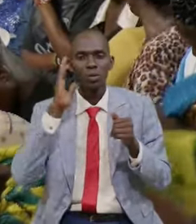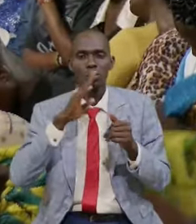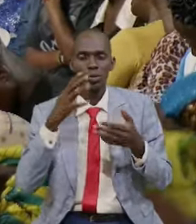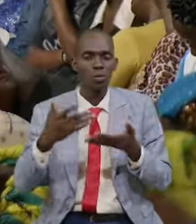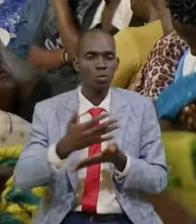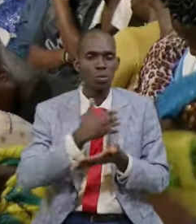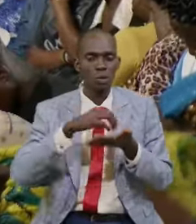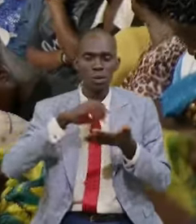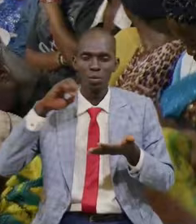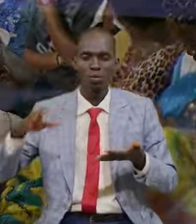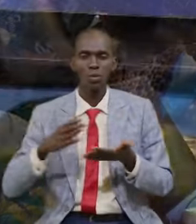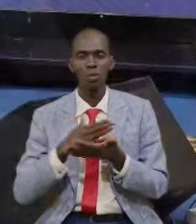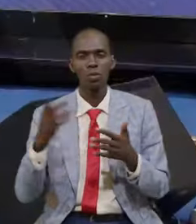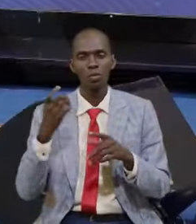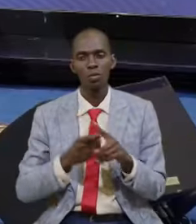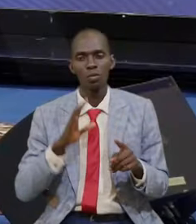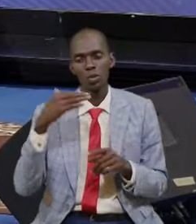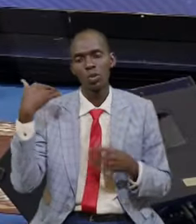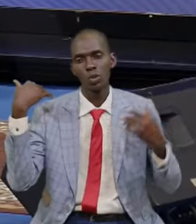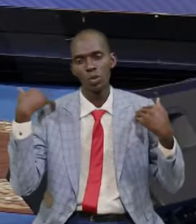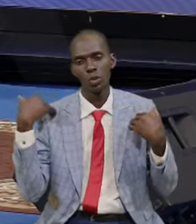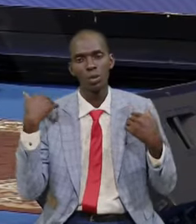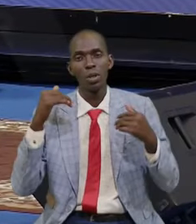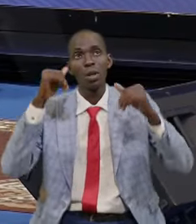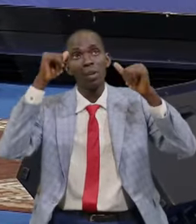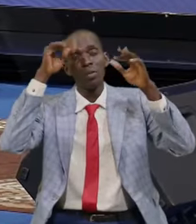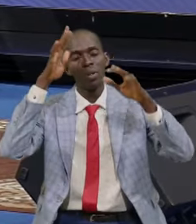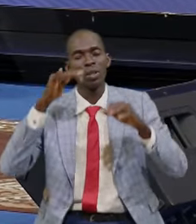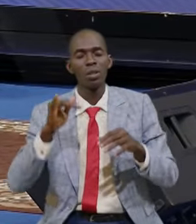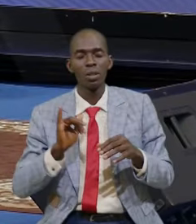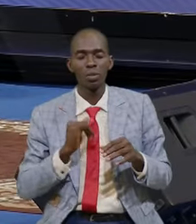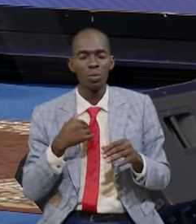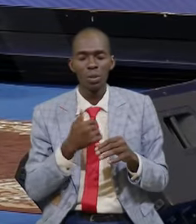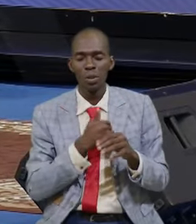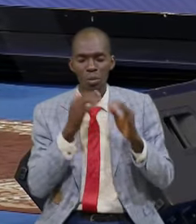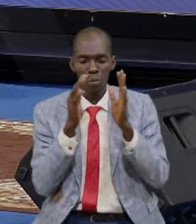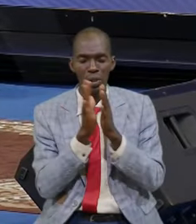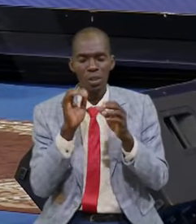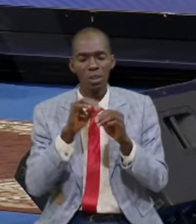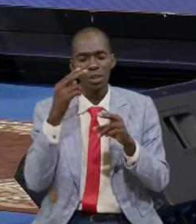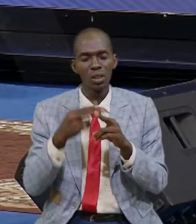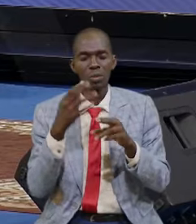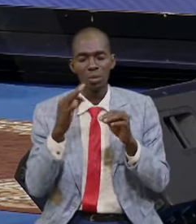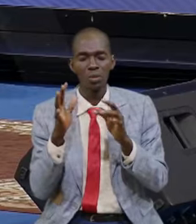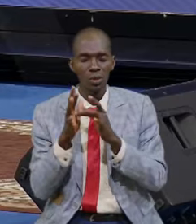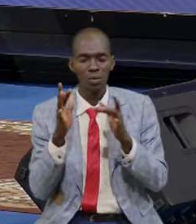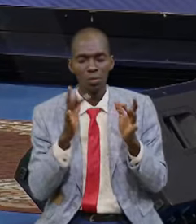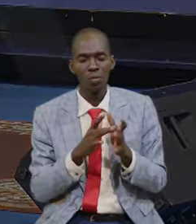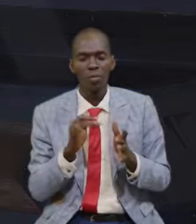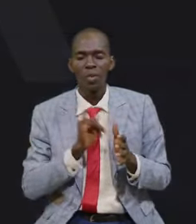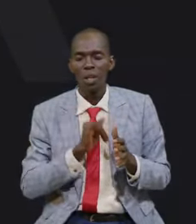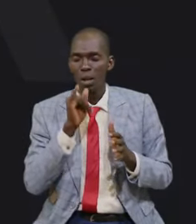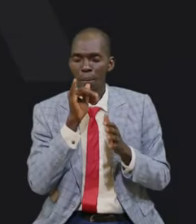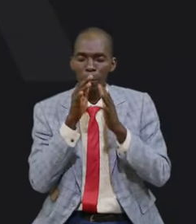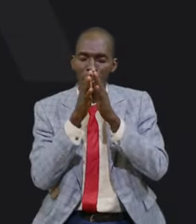Lord. Father, I'm praying for you now. We pray in the name of Jesus. I'm asking, oh